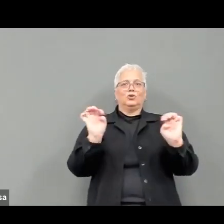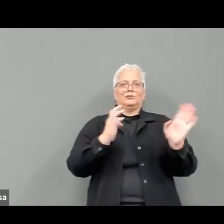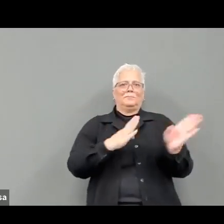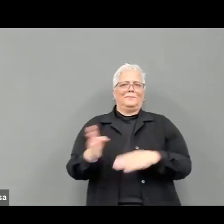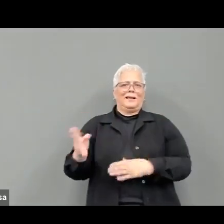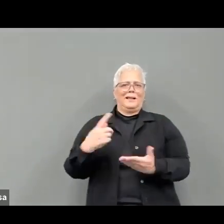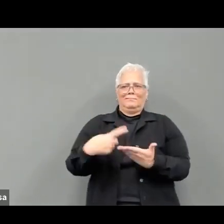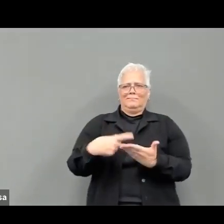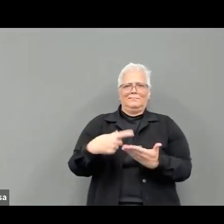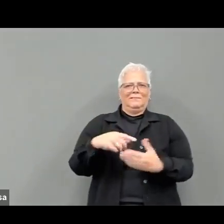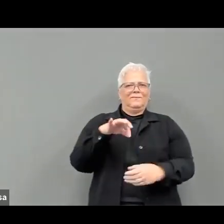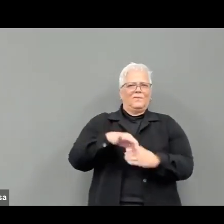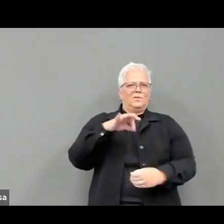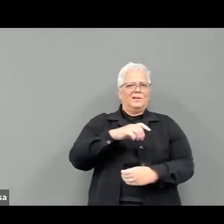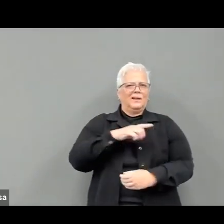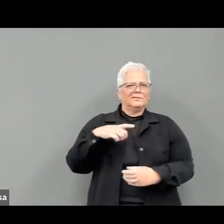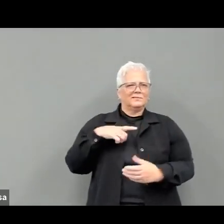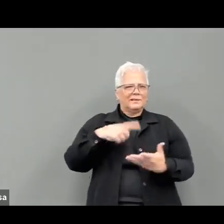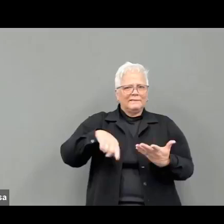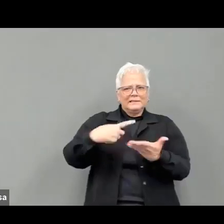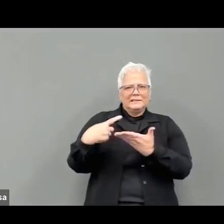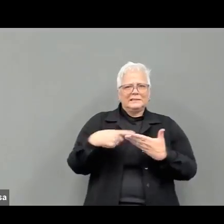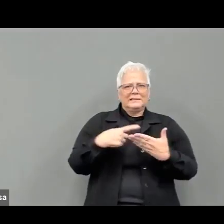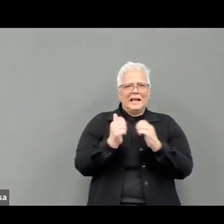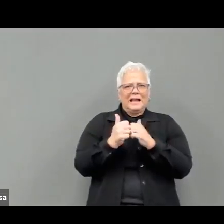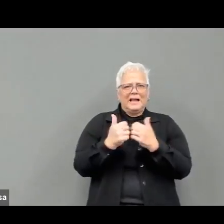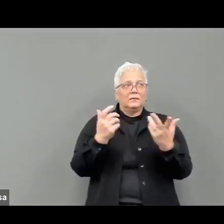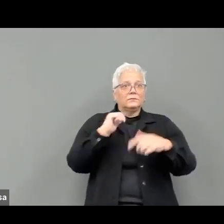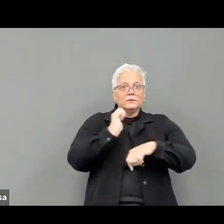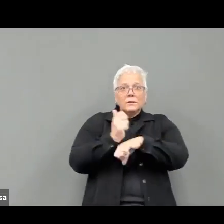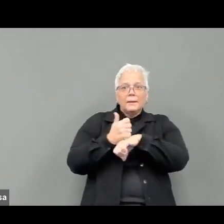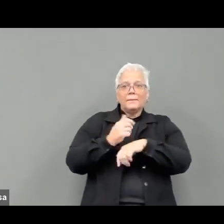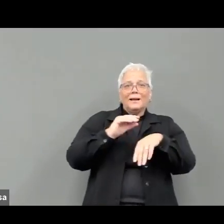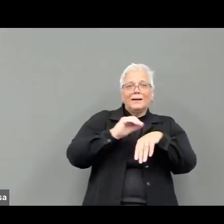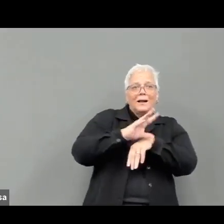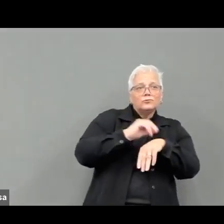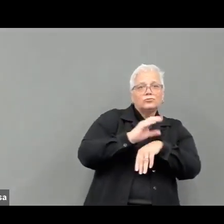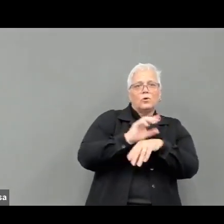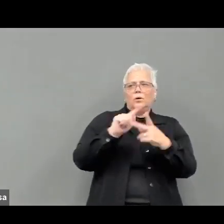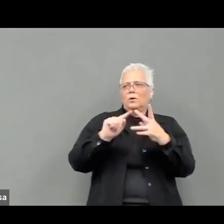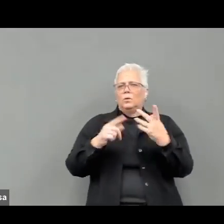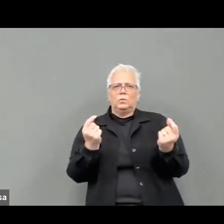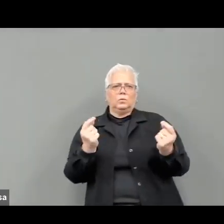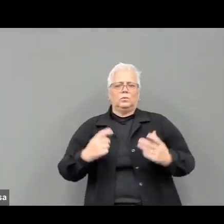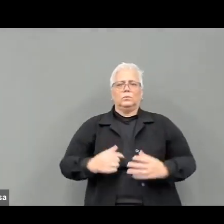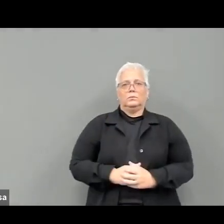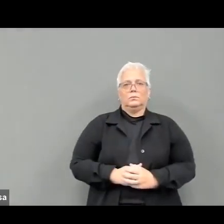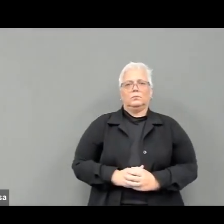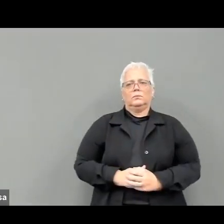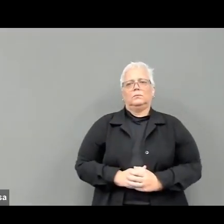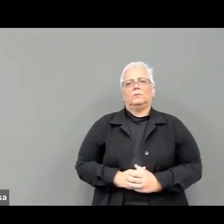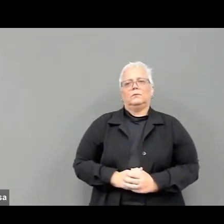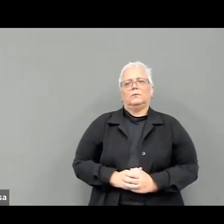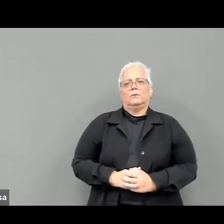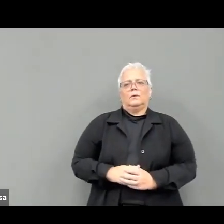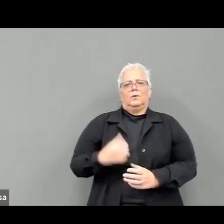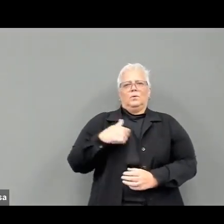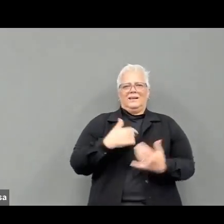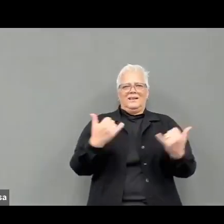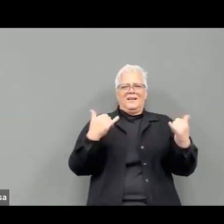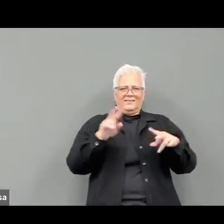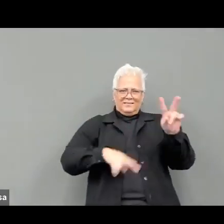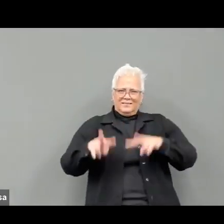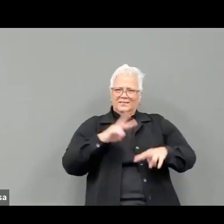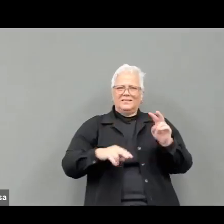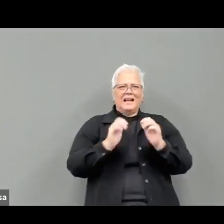city council, but we have a lot of really hundreds of Tulsans who serve on volunteer authorities and boards